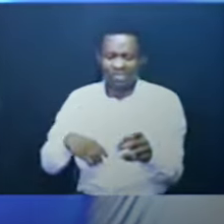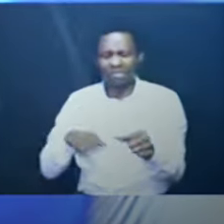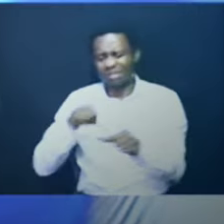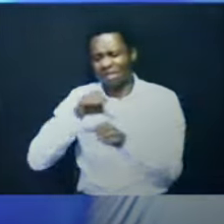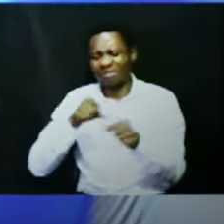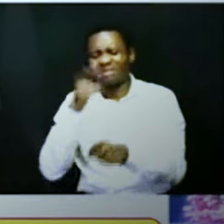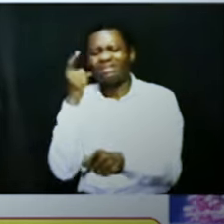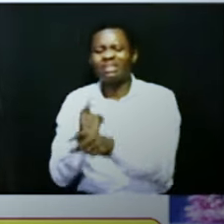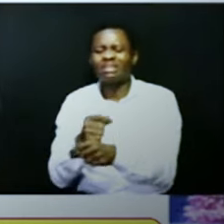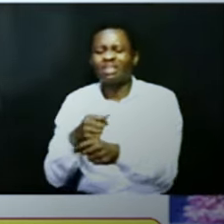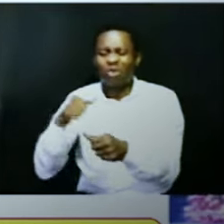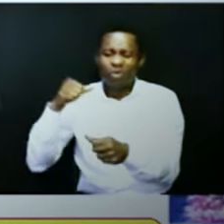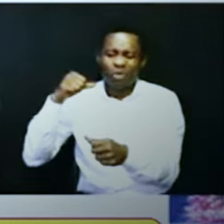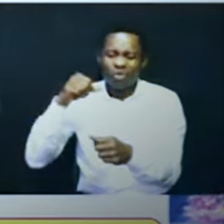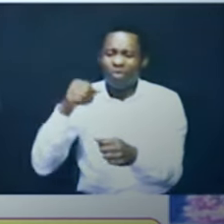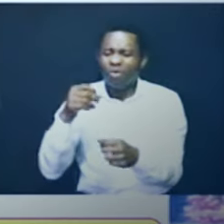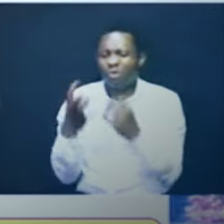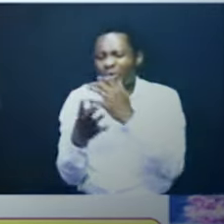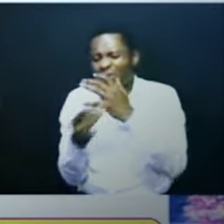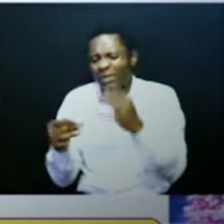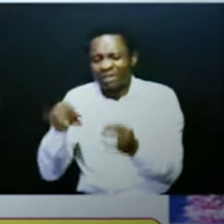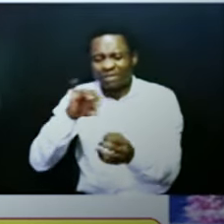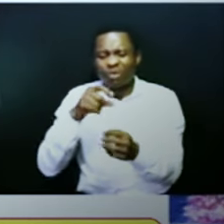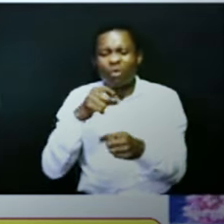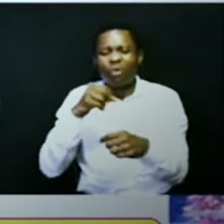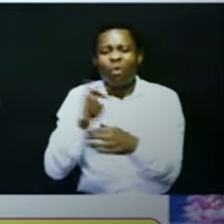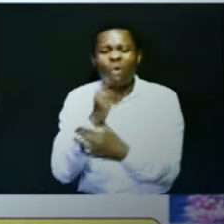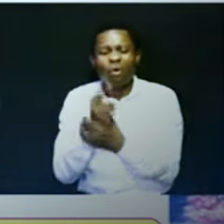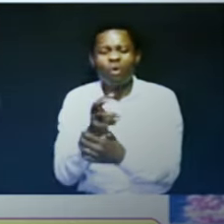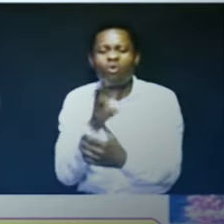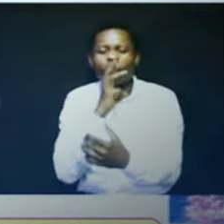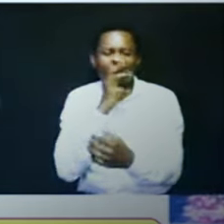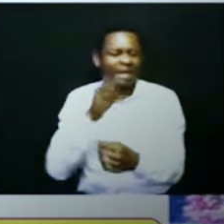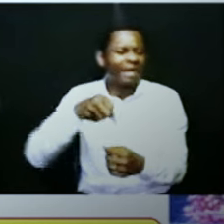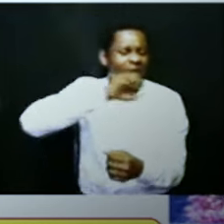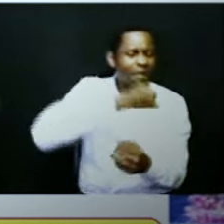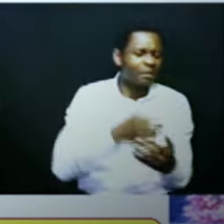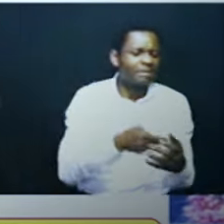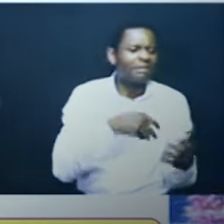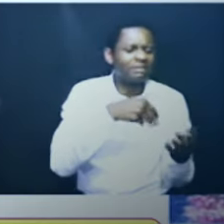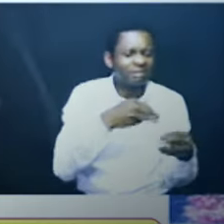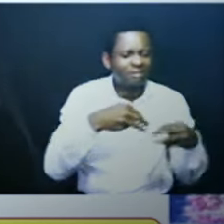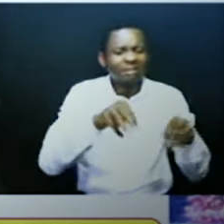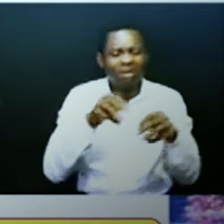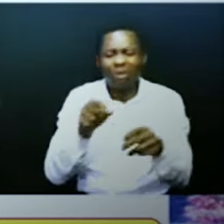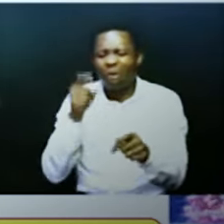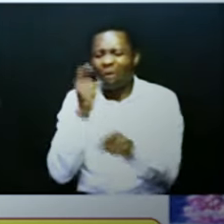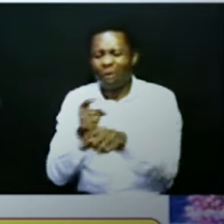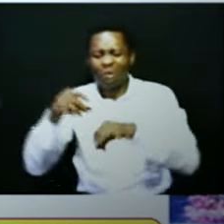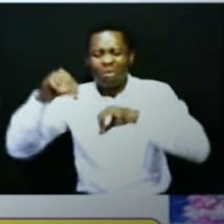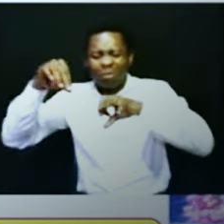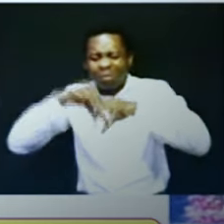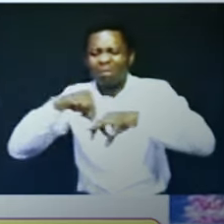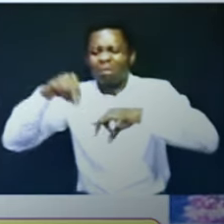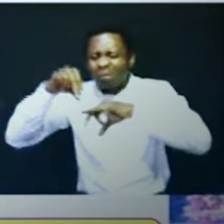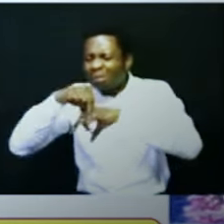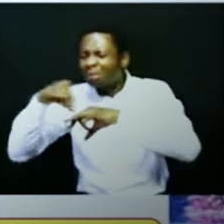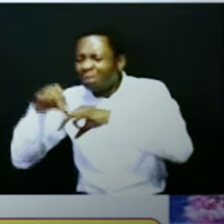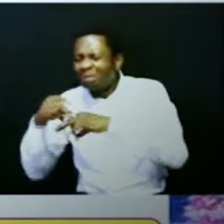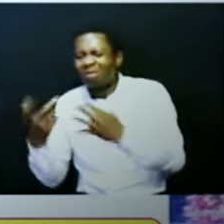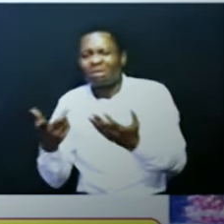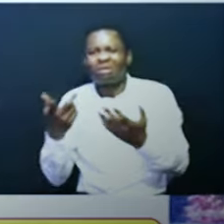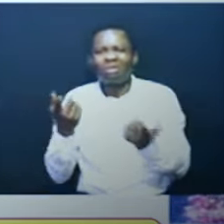say anointing oil ana wo to water. Na ye yenu te se bi ensu obi two rings na ekodani bi bi te se ka obi e se